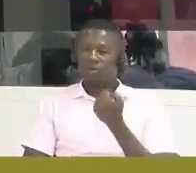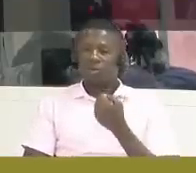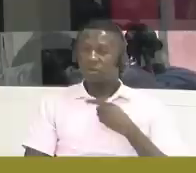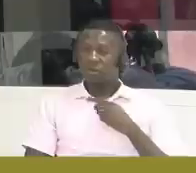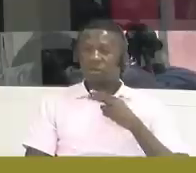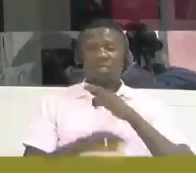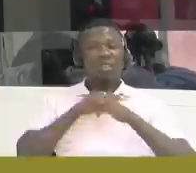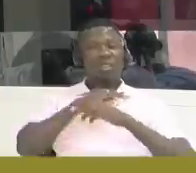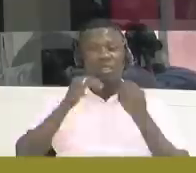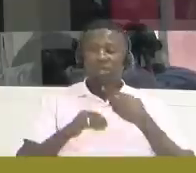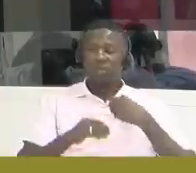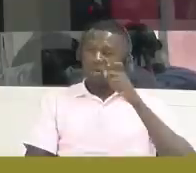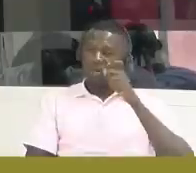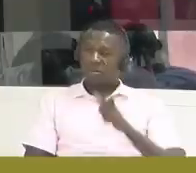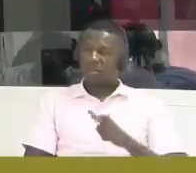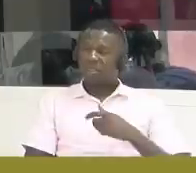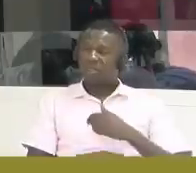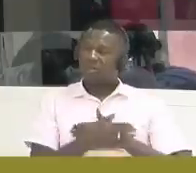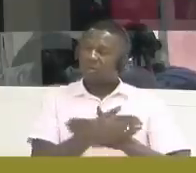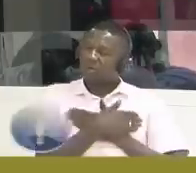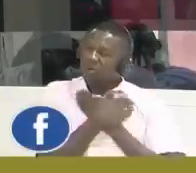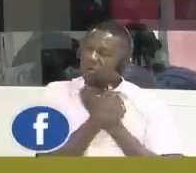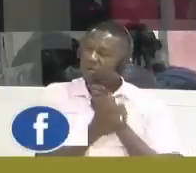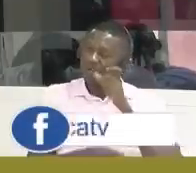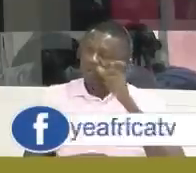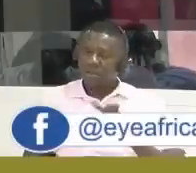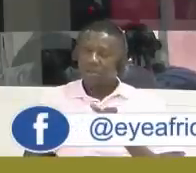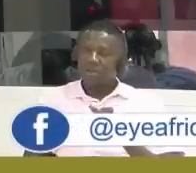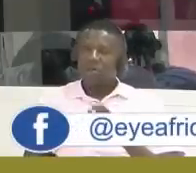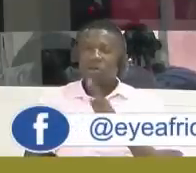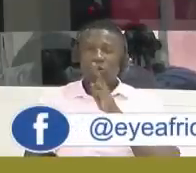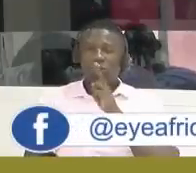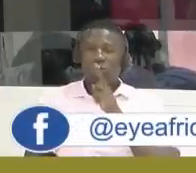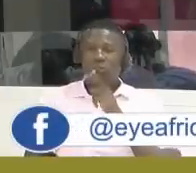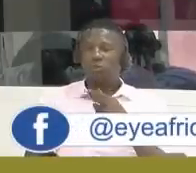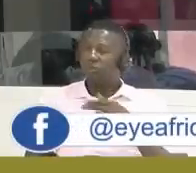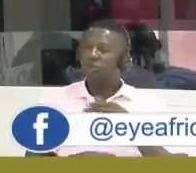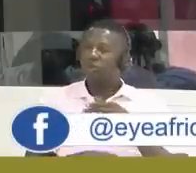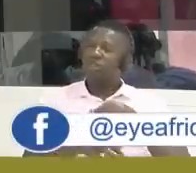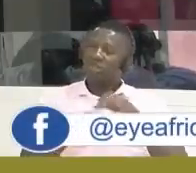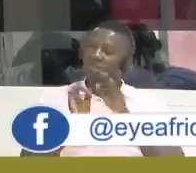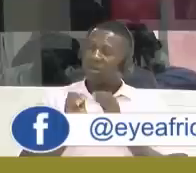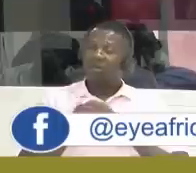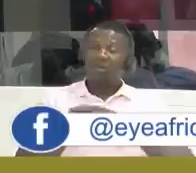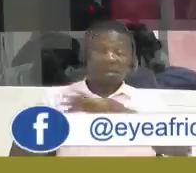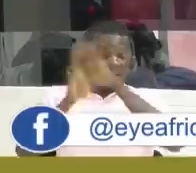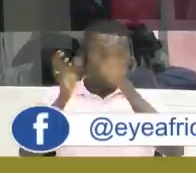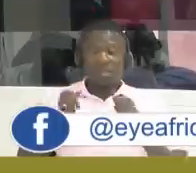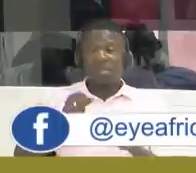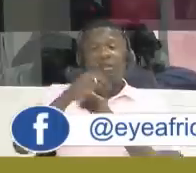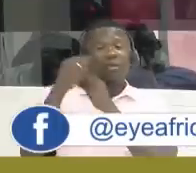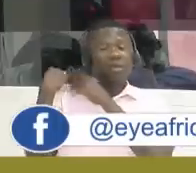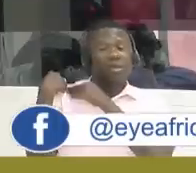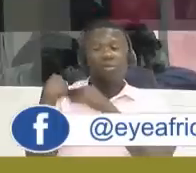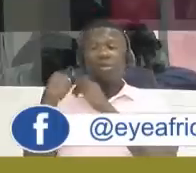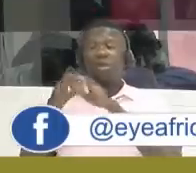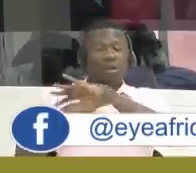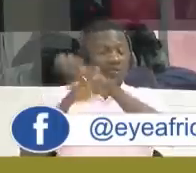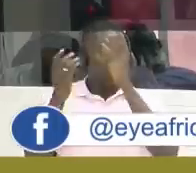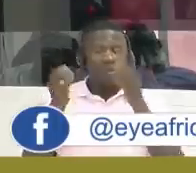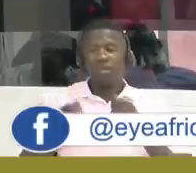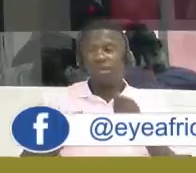somebody's loved one who was taking care of everybody, who was the breadwinner to the